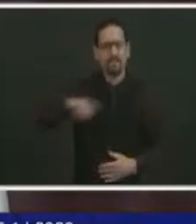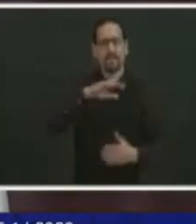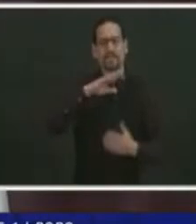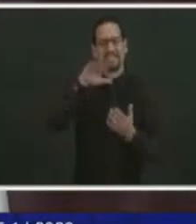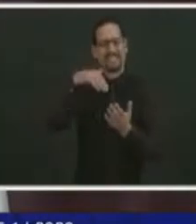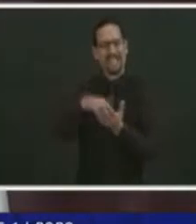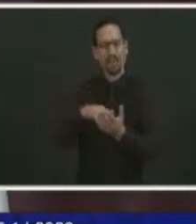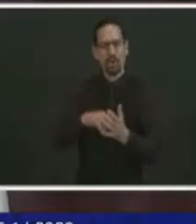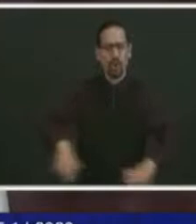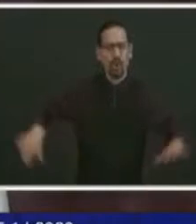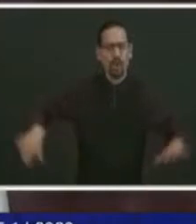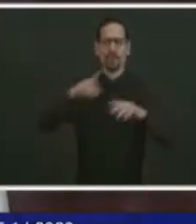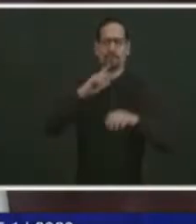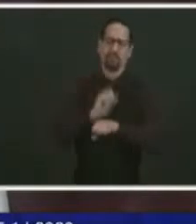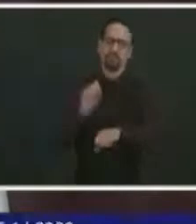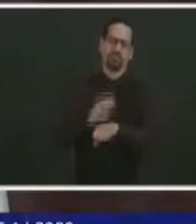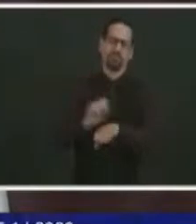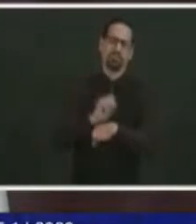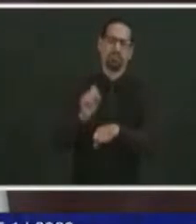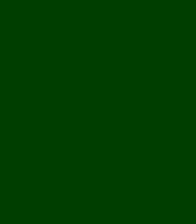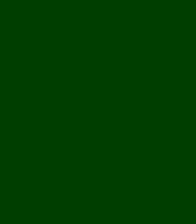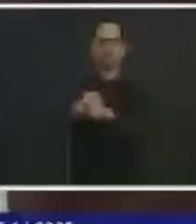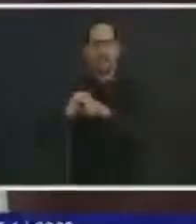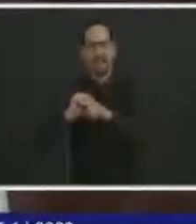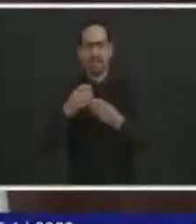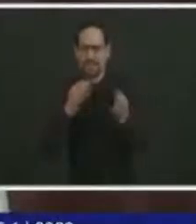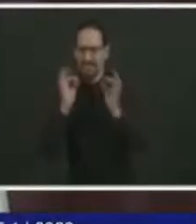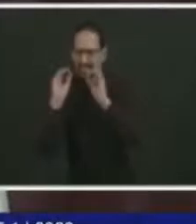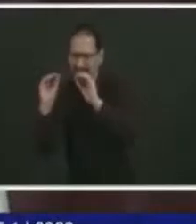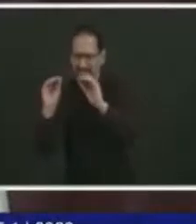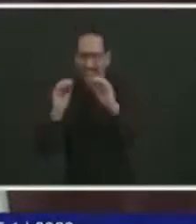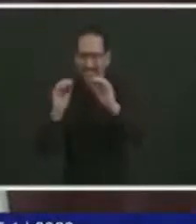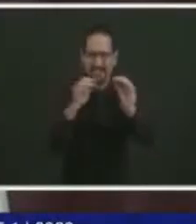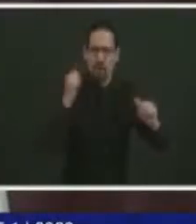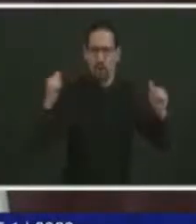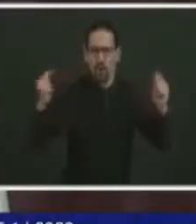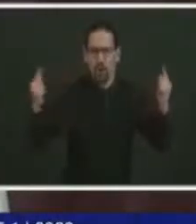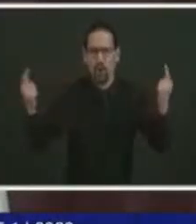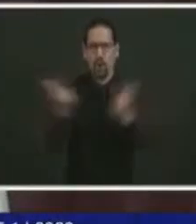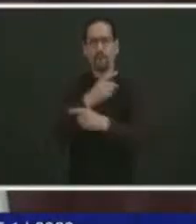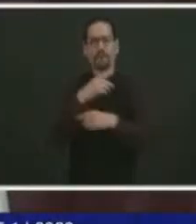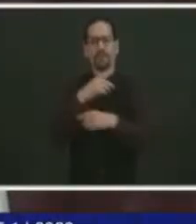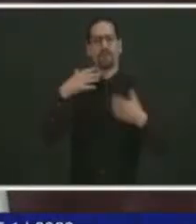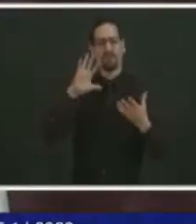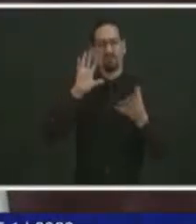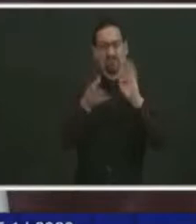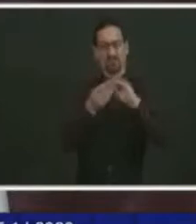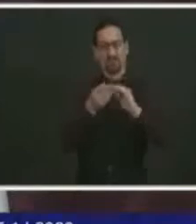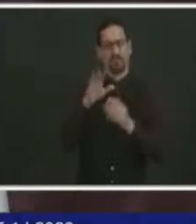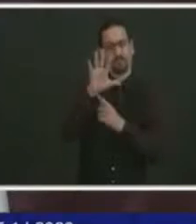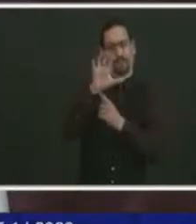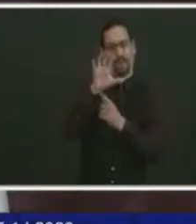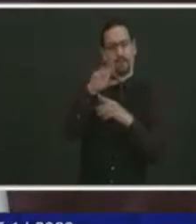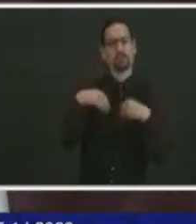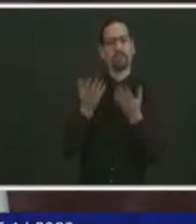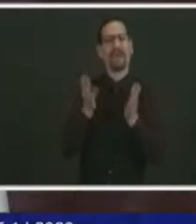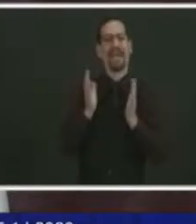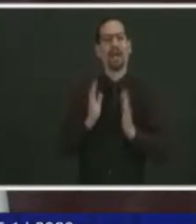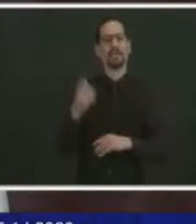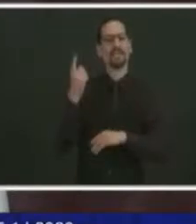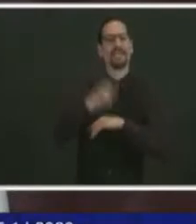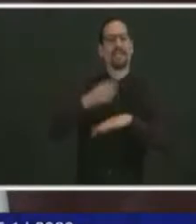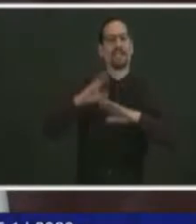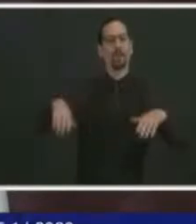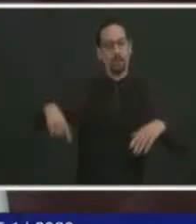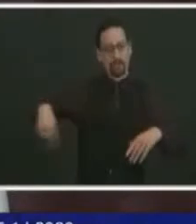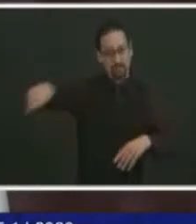through training on an individual basis. Almost 500 providers participated in collaborative sessions to come